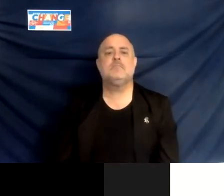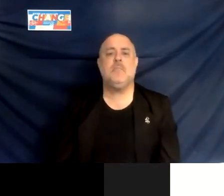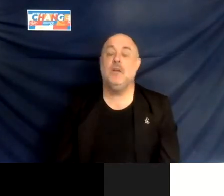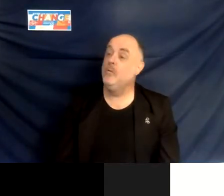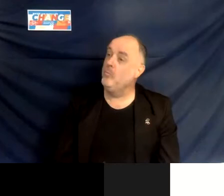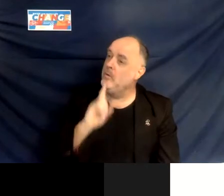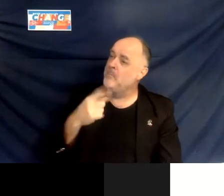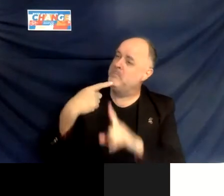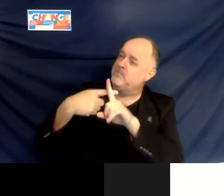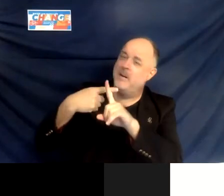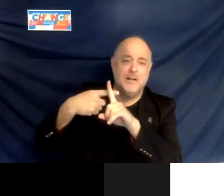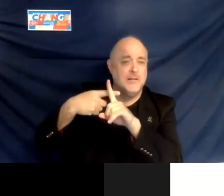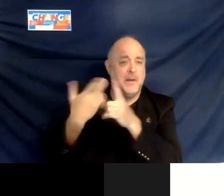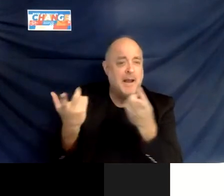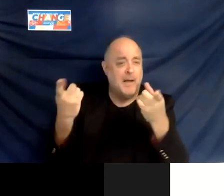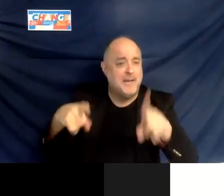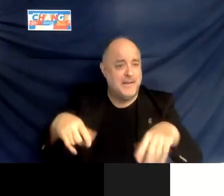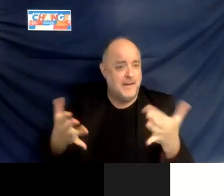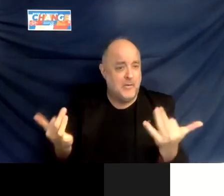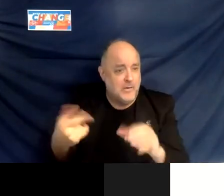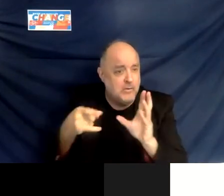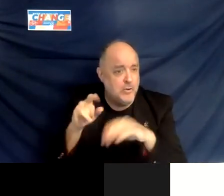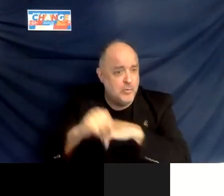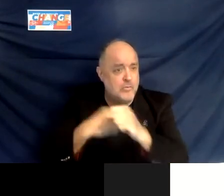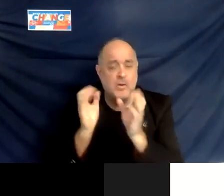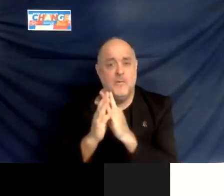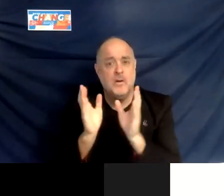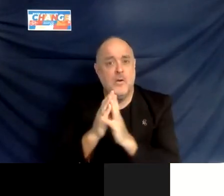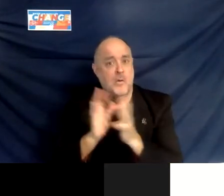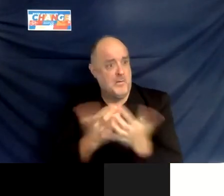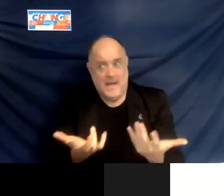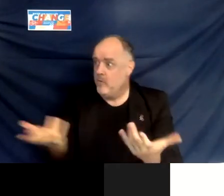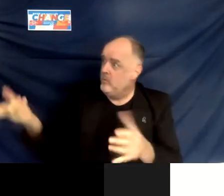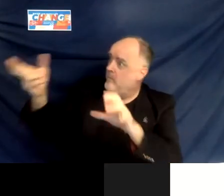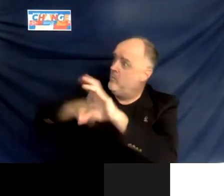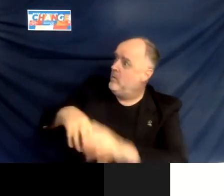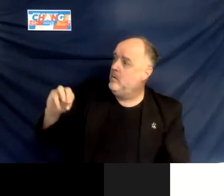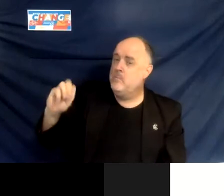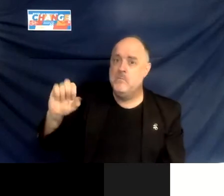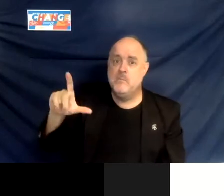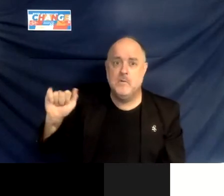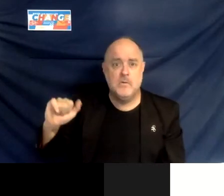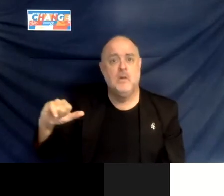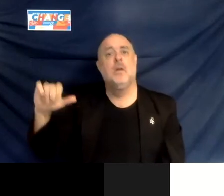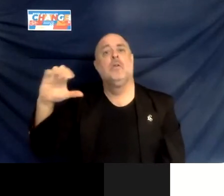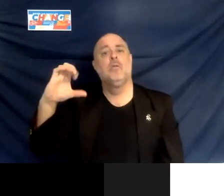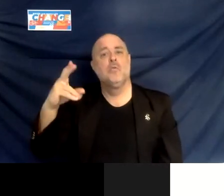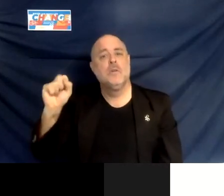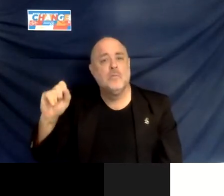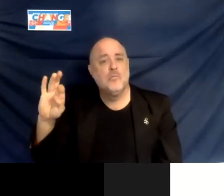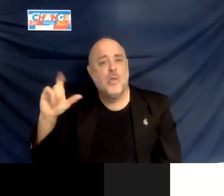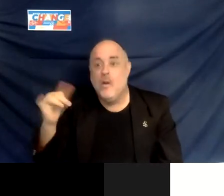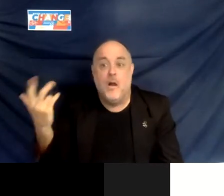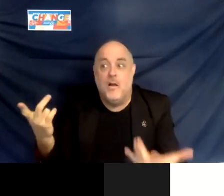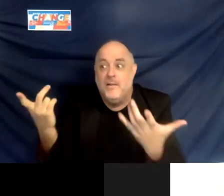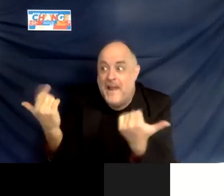online event. One of them is being able, as we are today, to be able to join Melissa and Chris Bruntlett and go on a ride together with them.